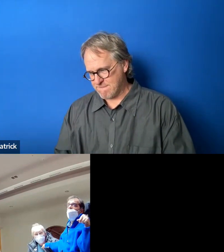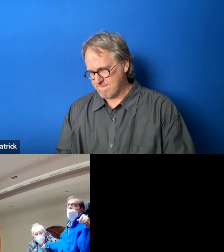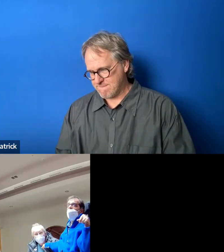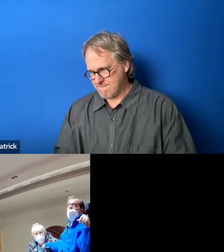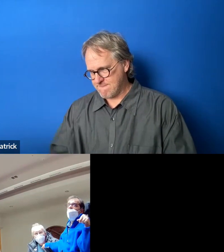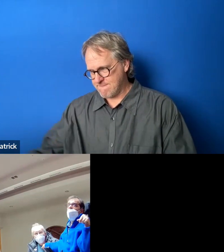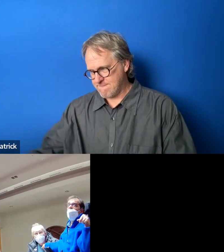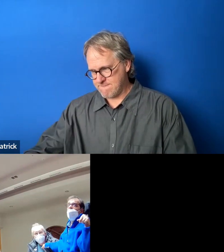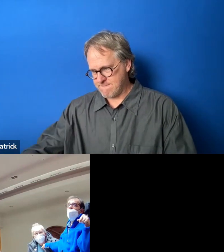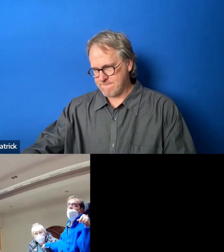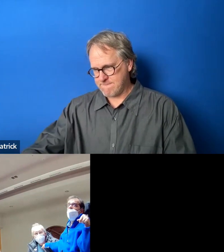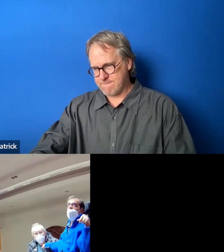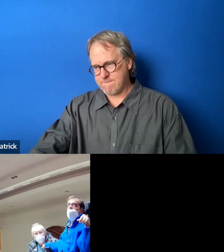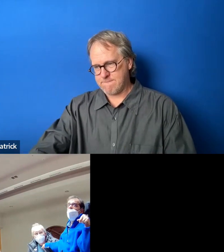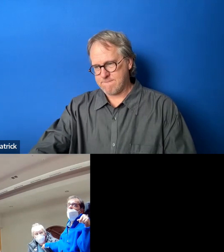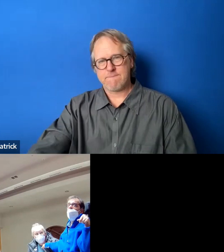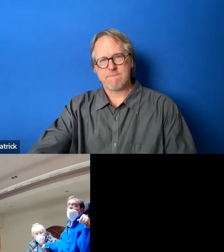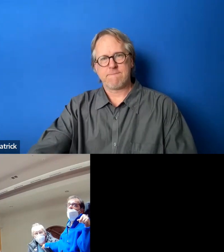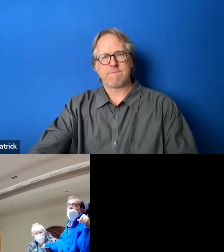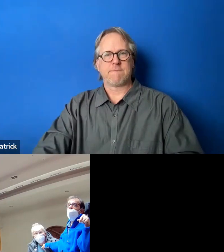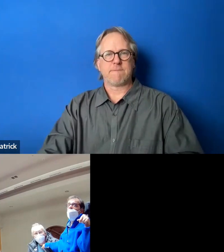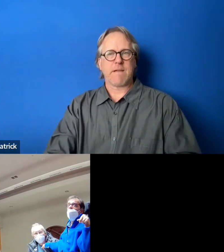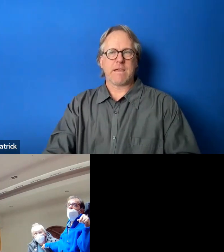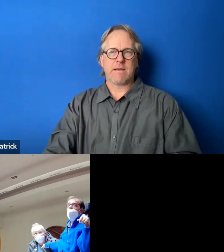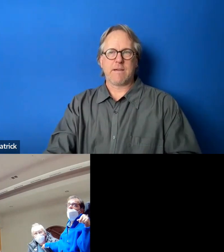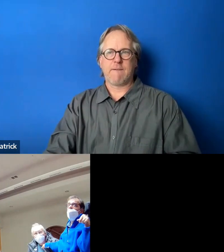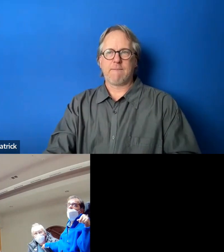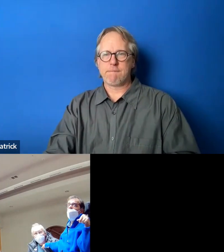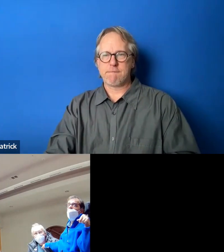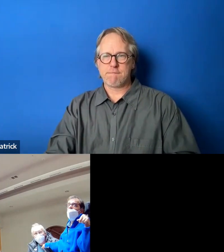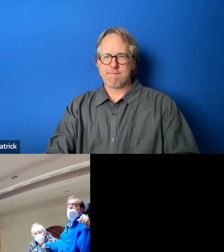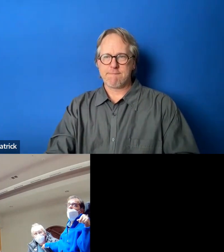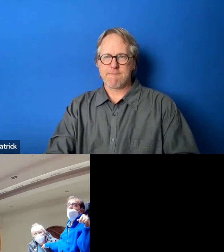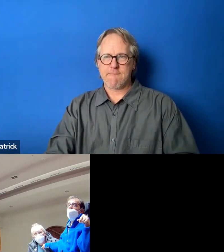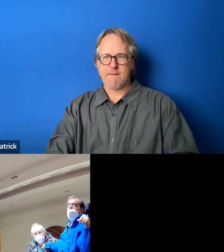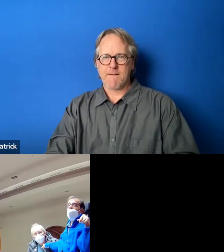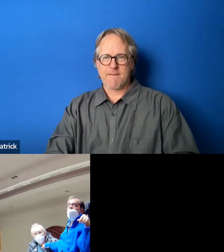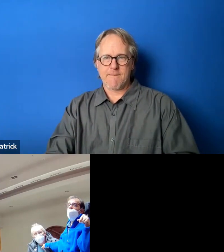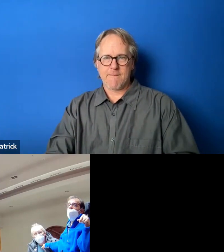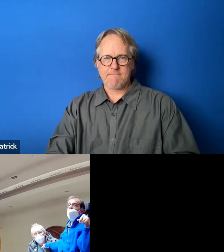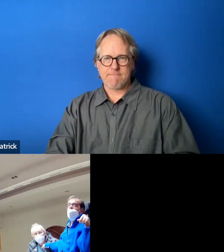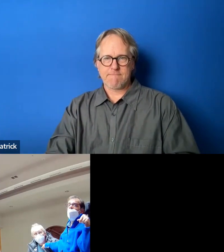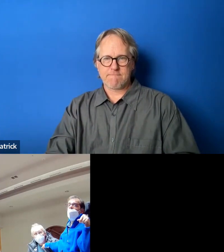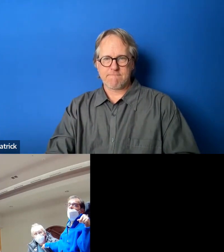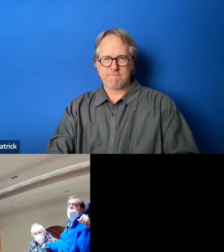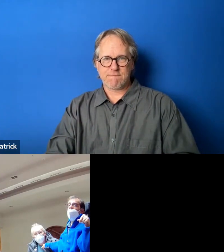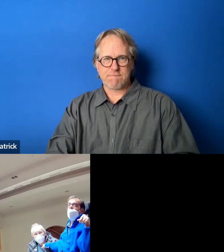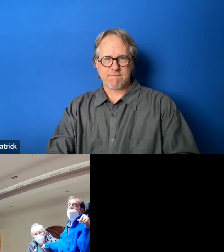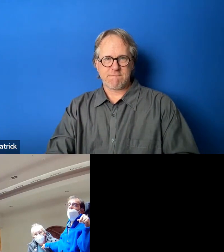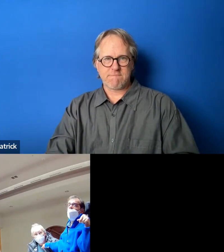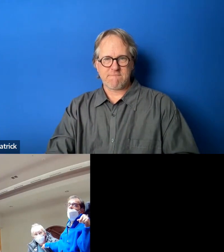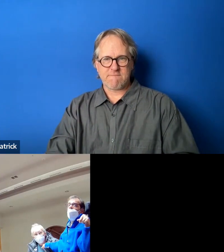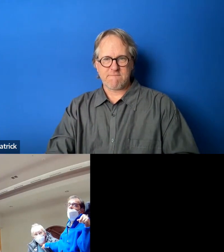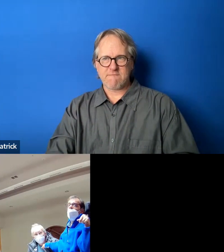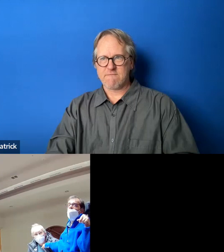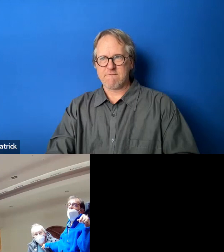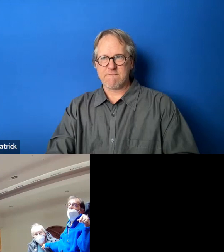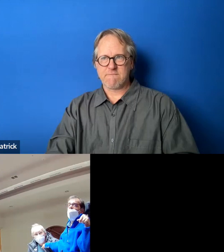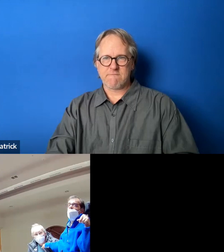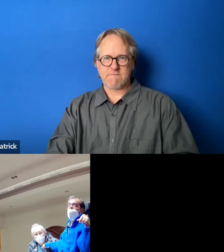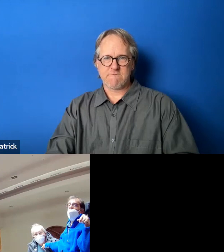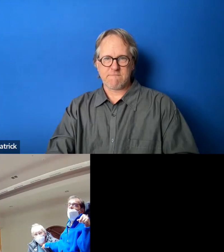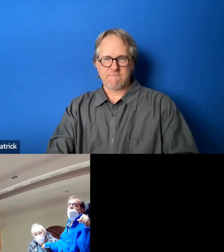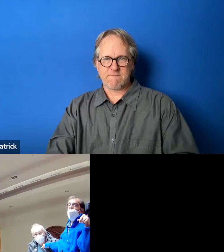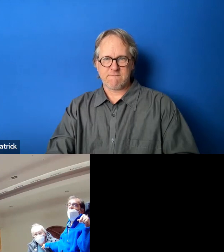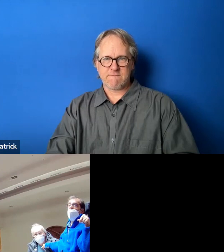and Dave Rogers is gonna play a little bit more in folks that give